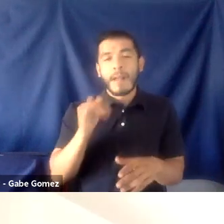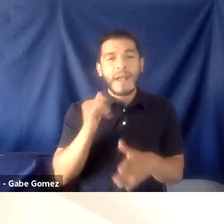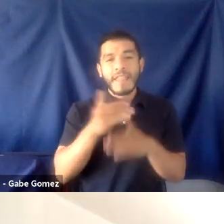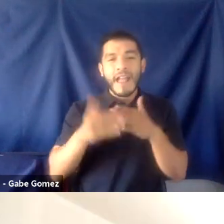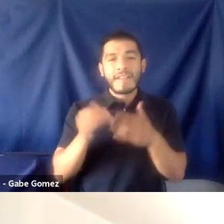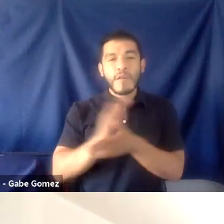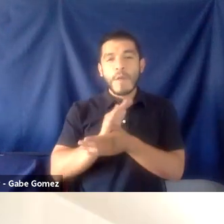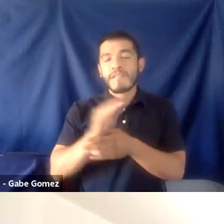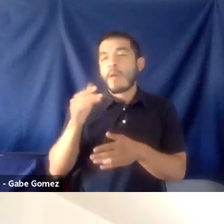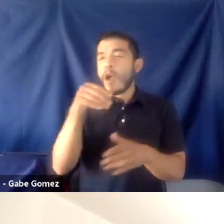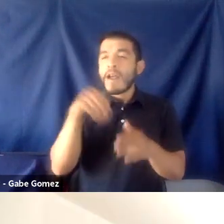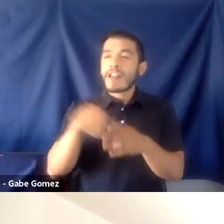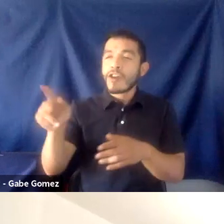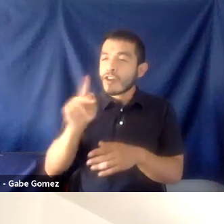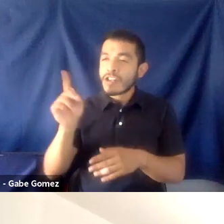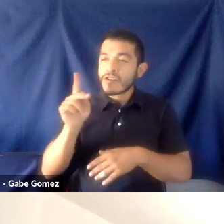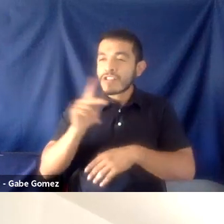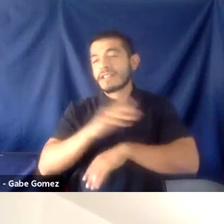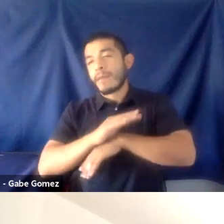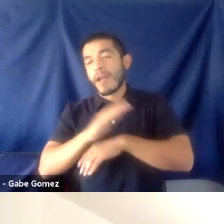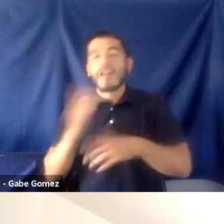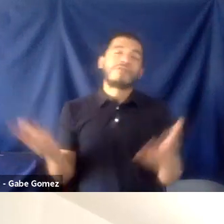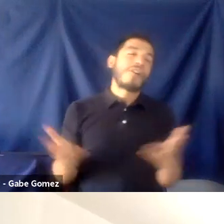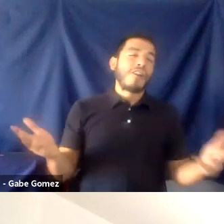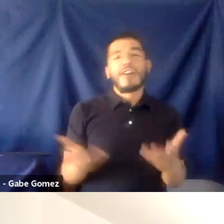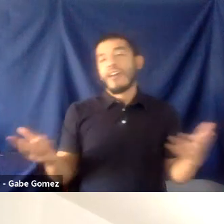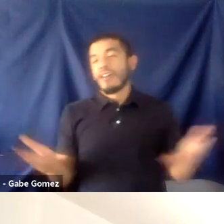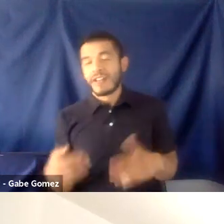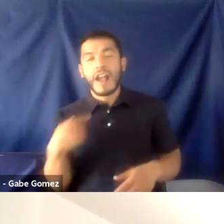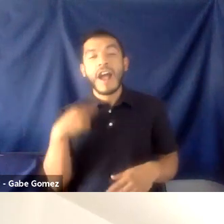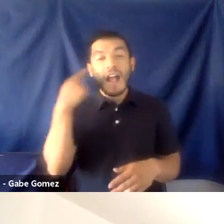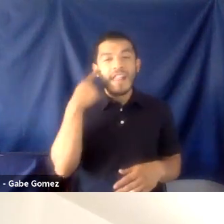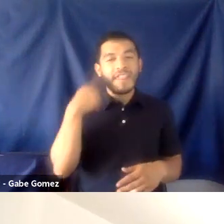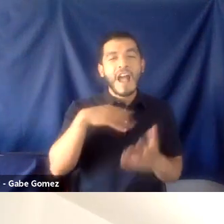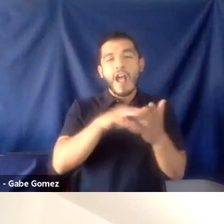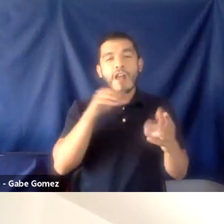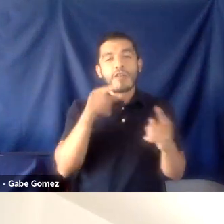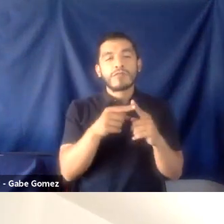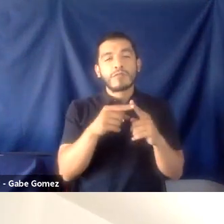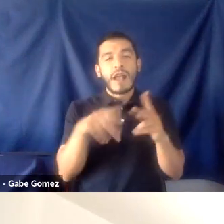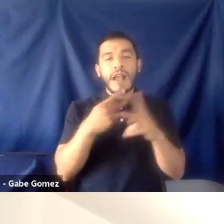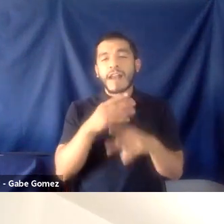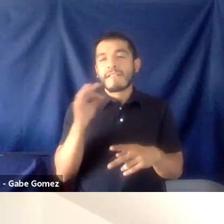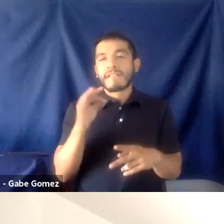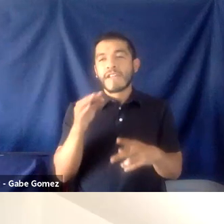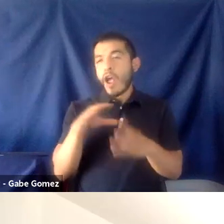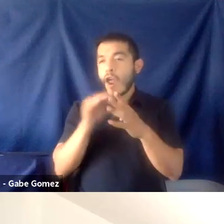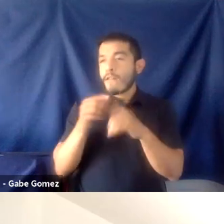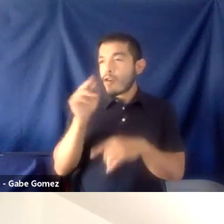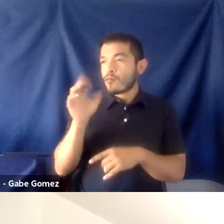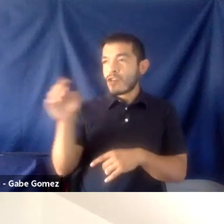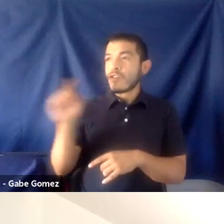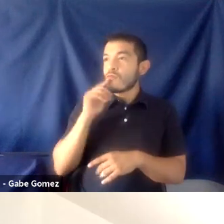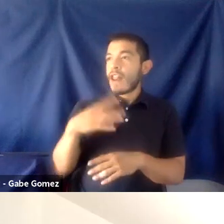we're in her kitchen table, just talking casually. I think I sort of learned from Grace that she really